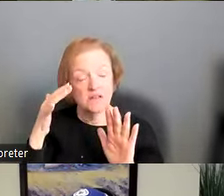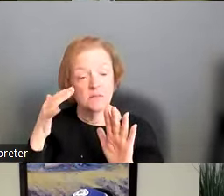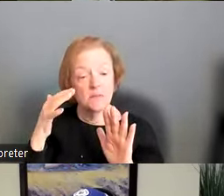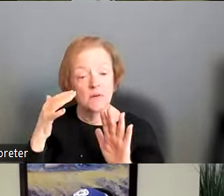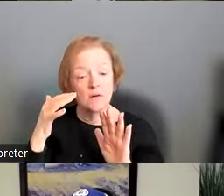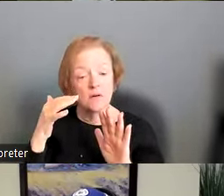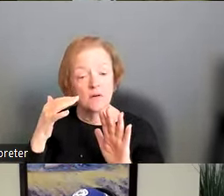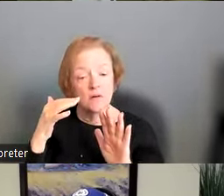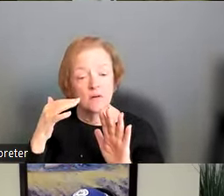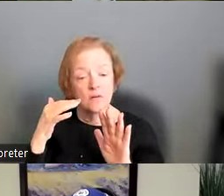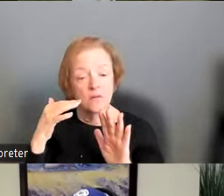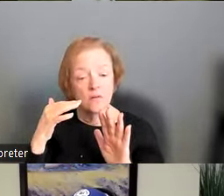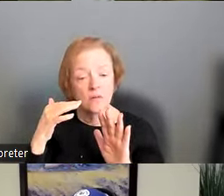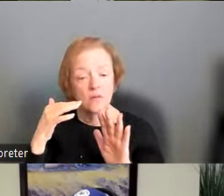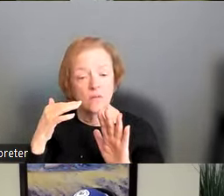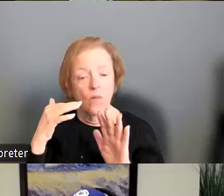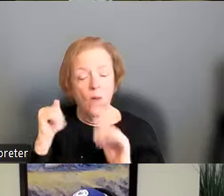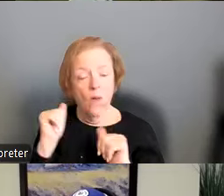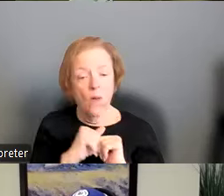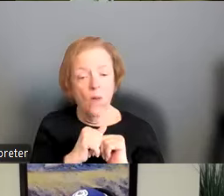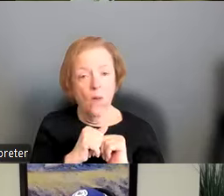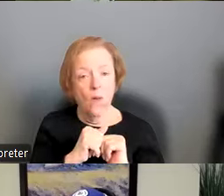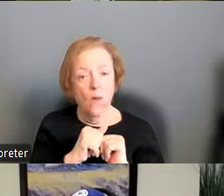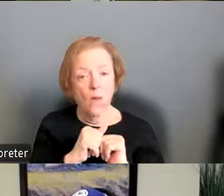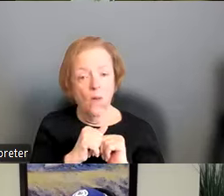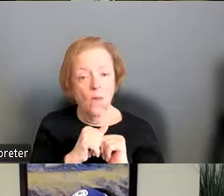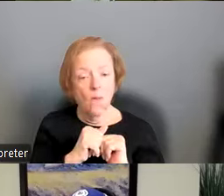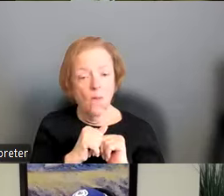just KF Stride to them. Absolutely. Yeah.